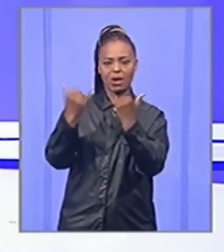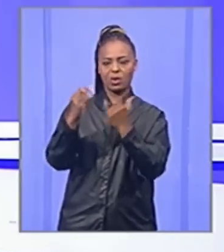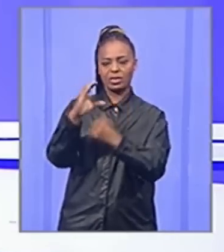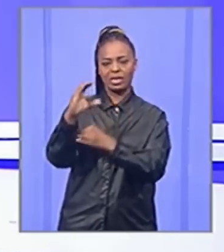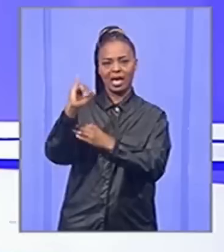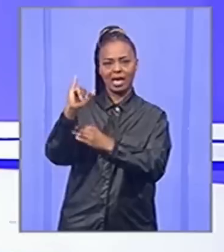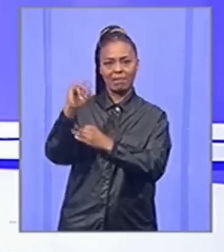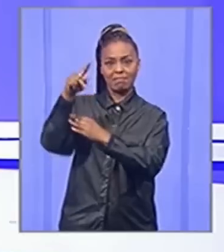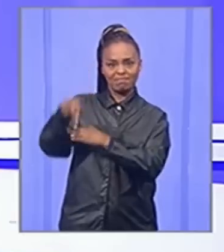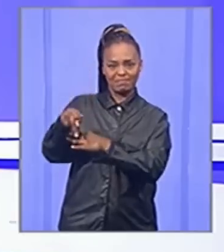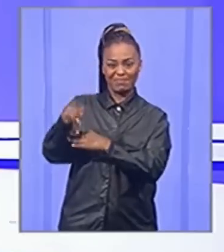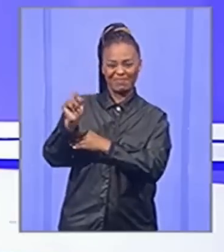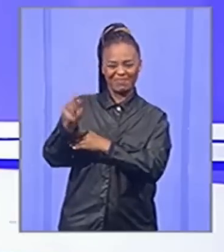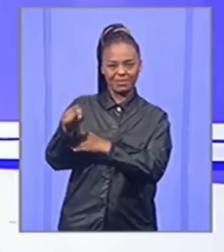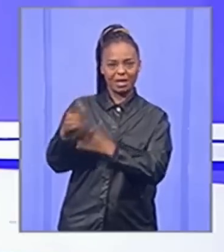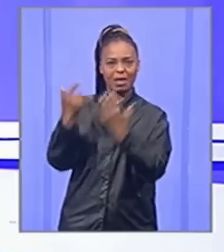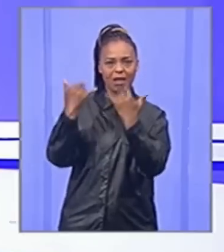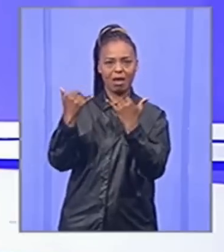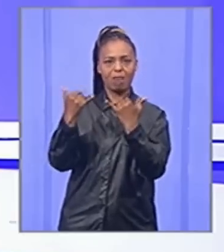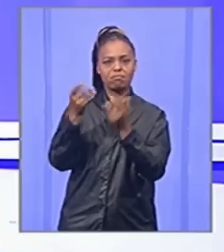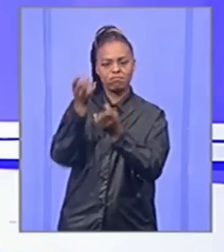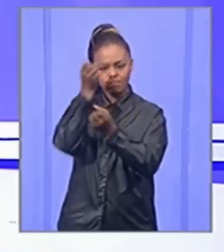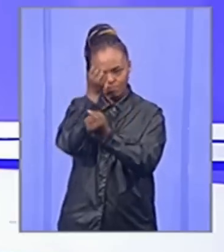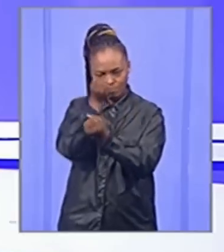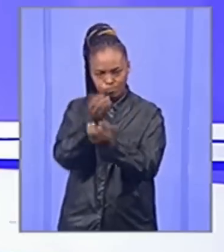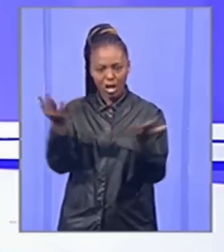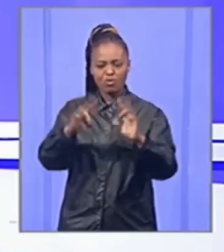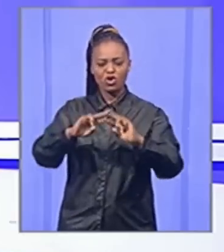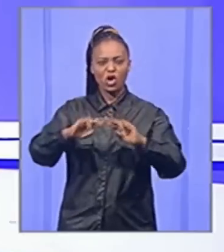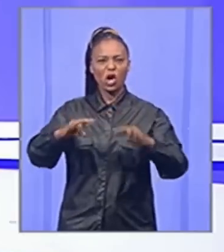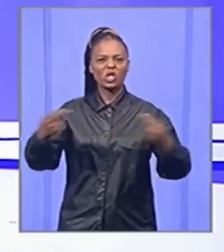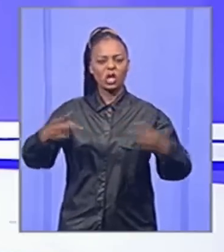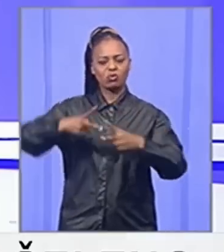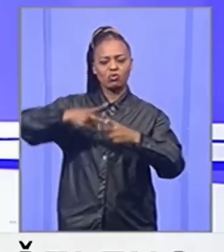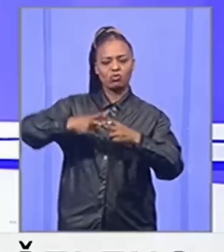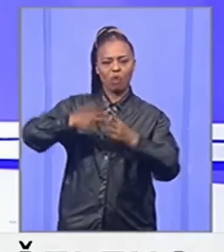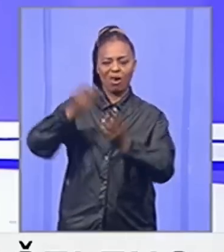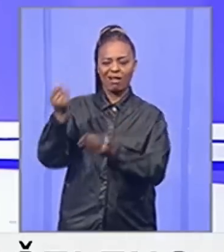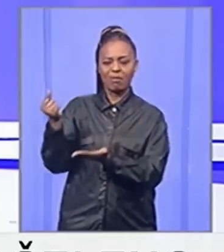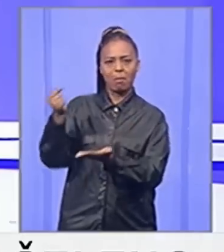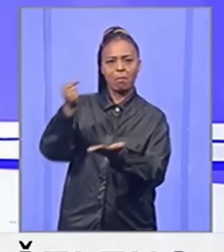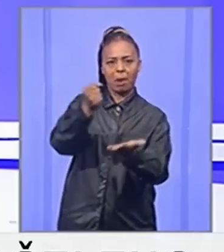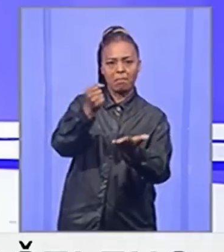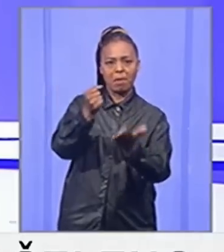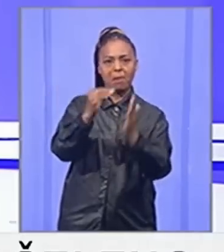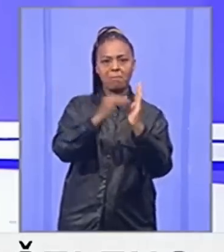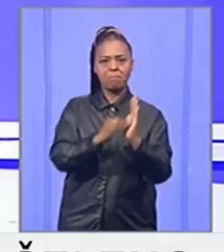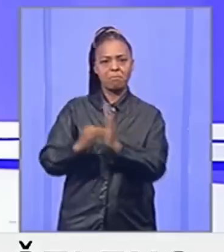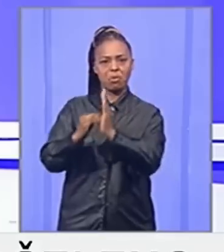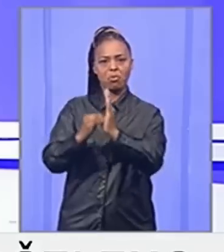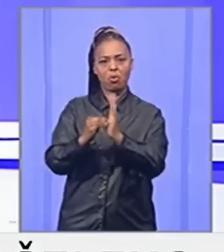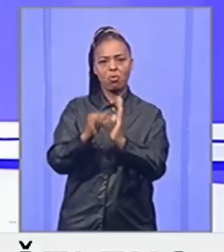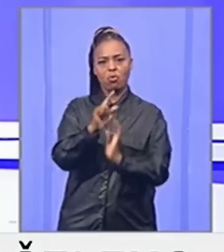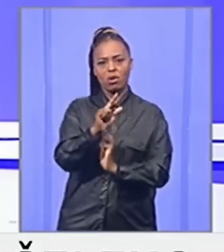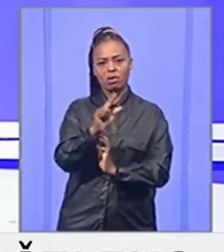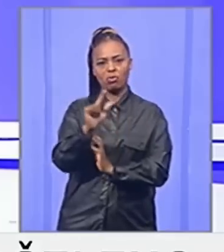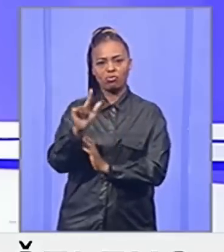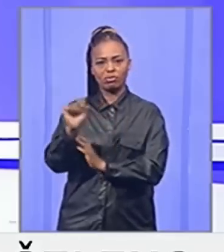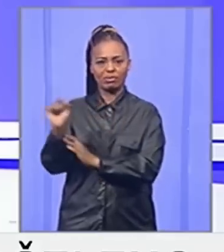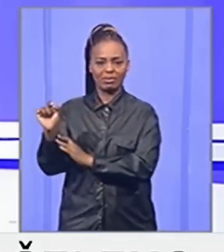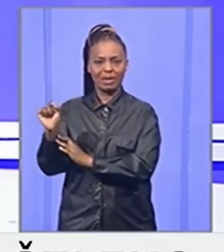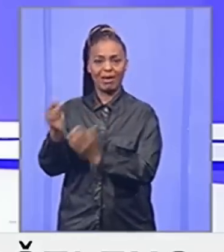community policing forum e filwe ditlabakelo tsa go balelwa go diranta tse dimilione tse makgolo supa go